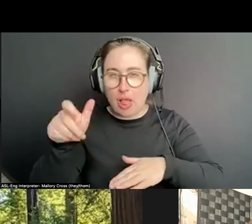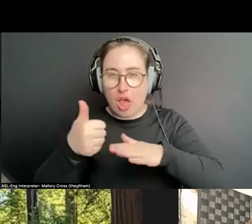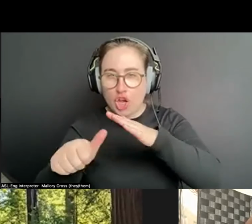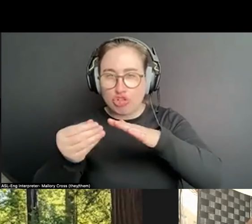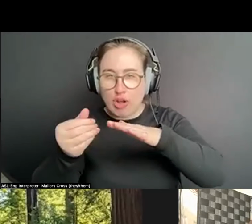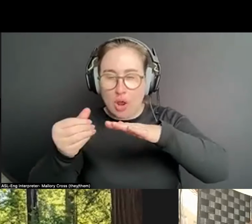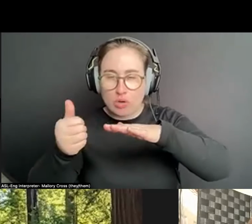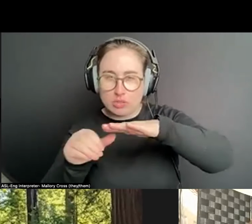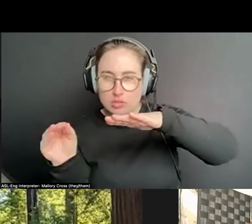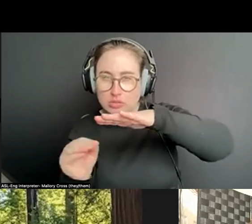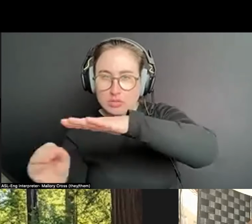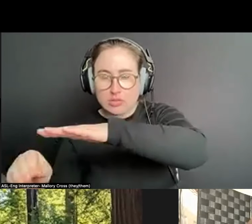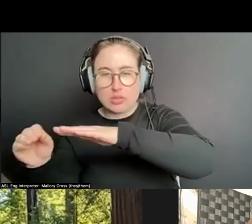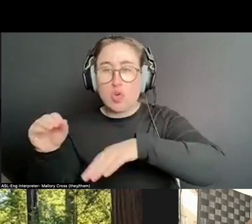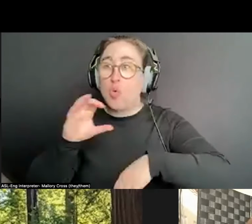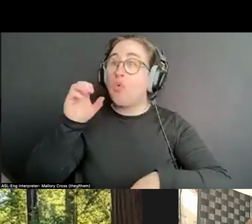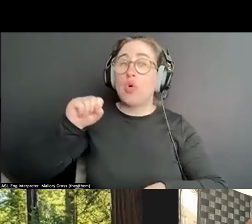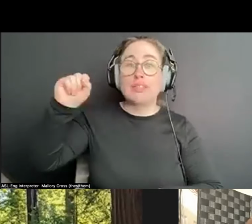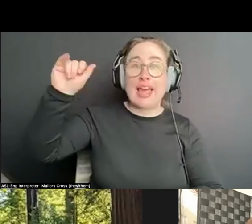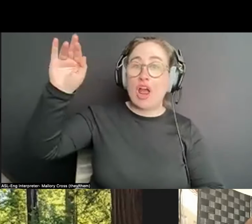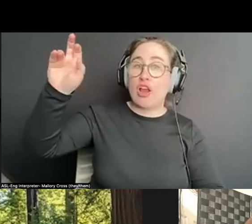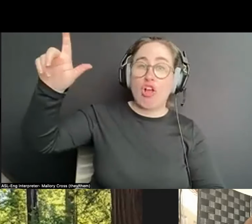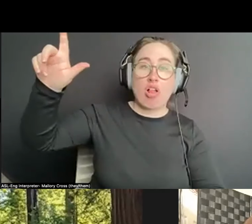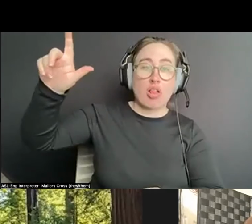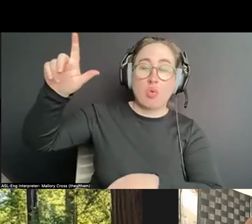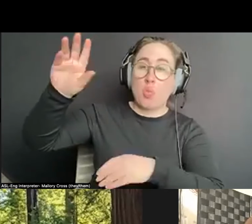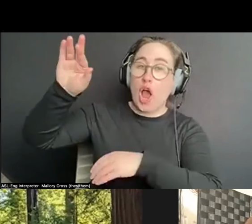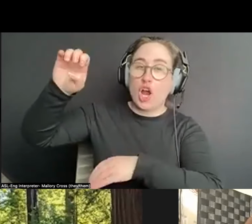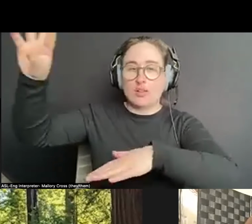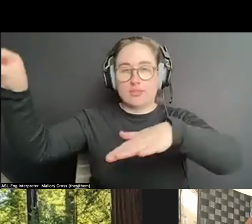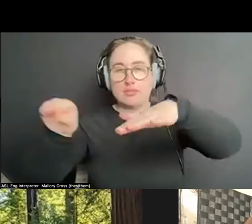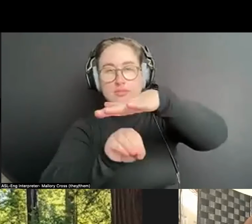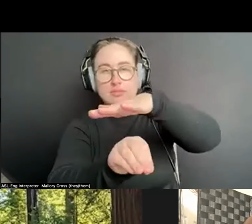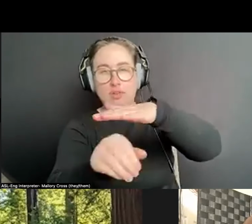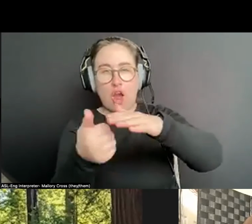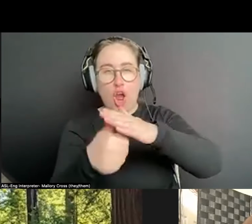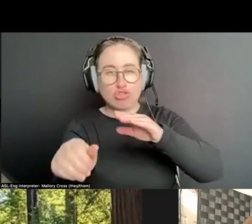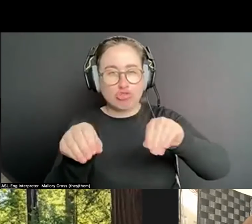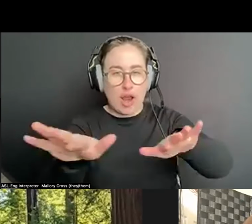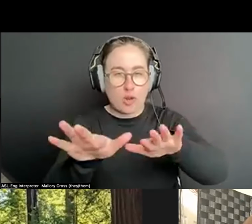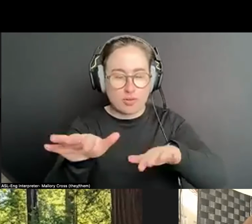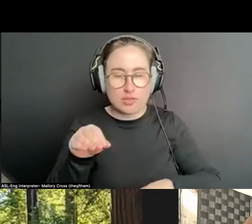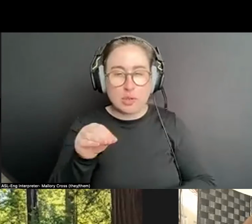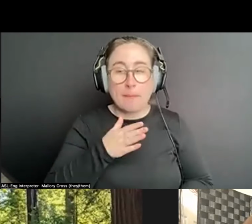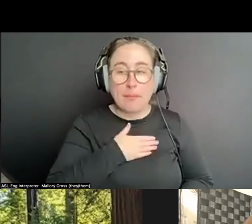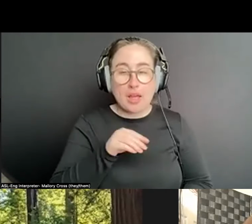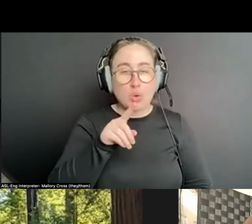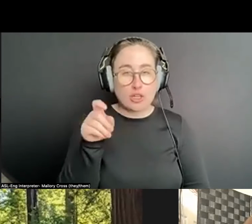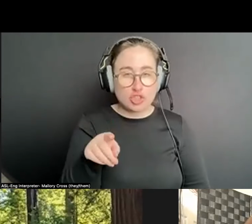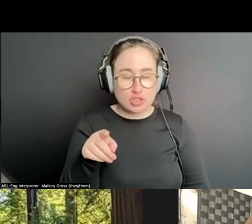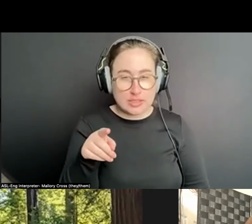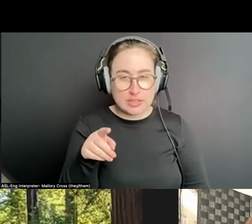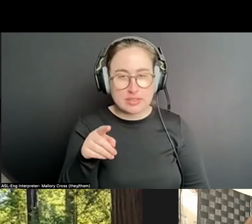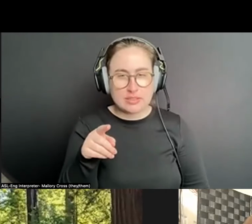taking the old aerial wire out of the air and putting it on the ground. So my question is,